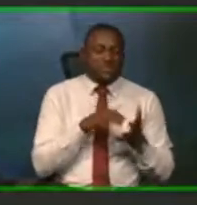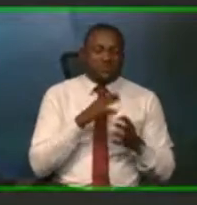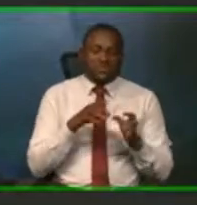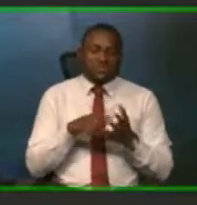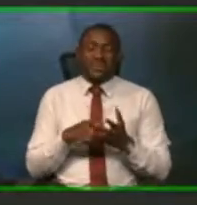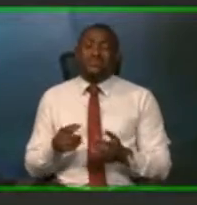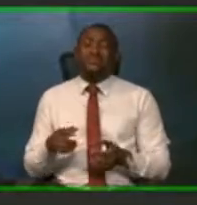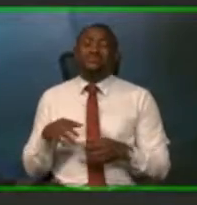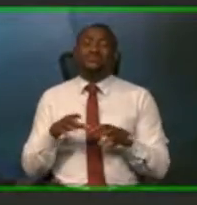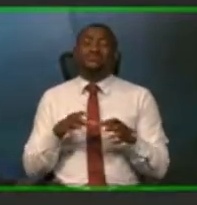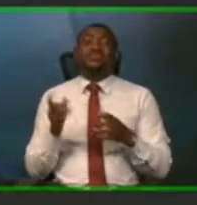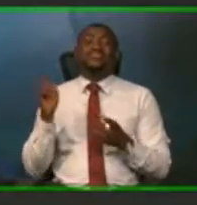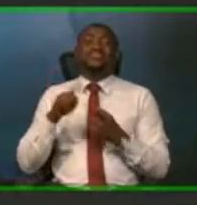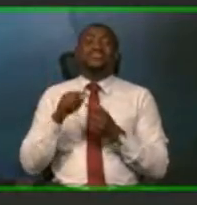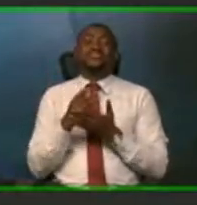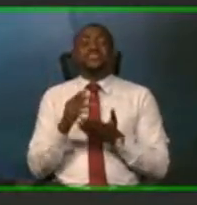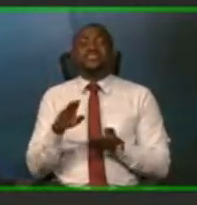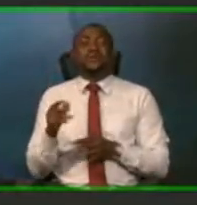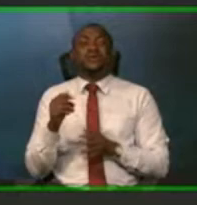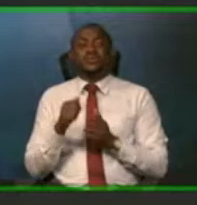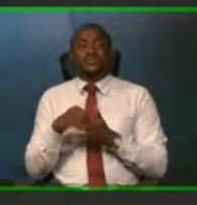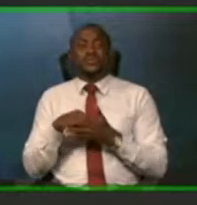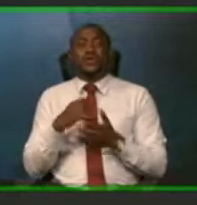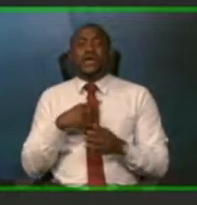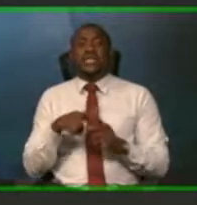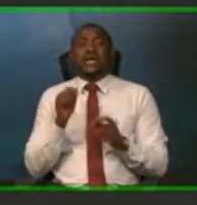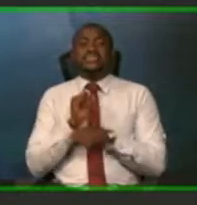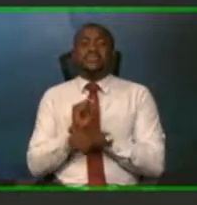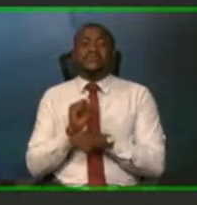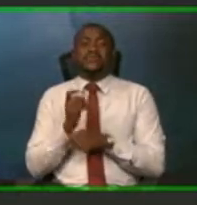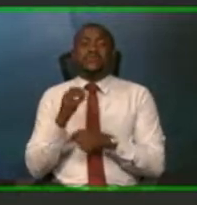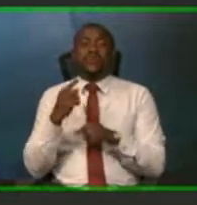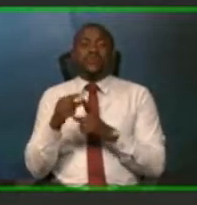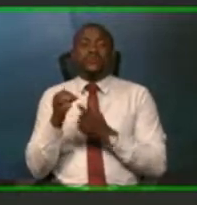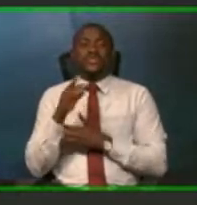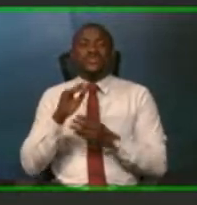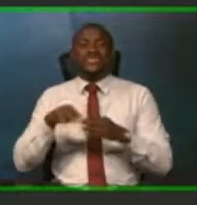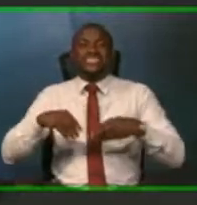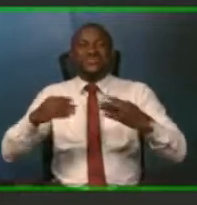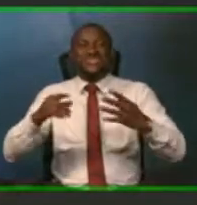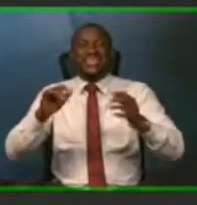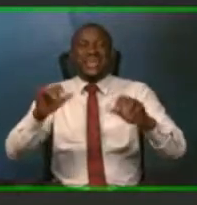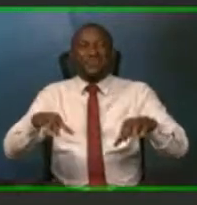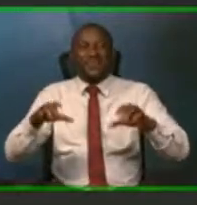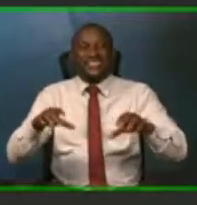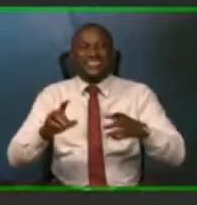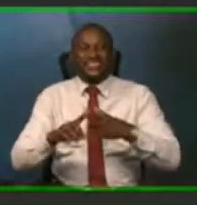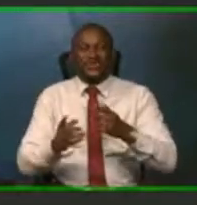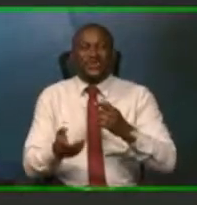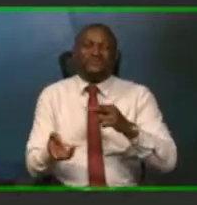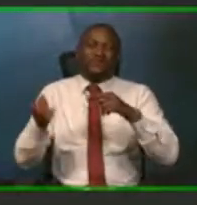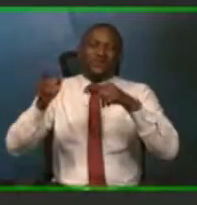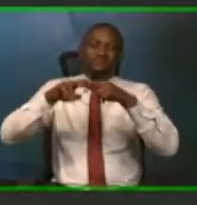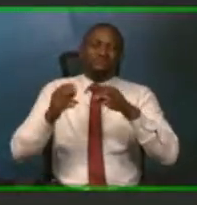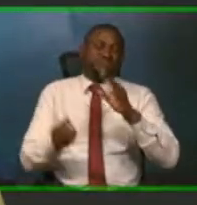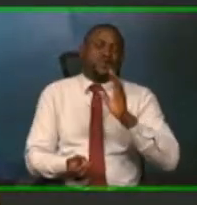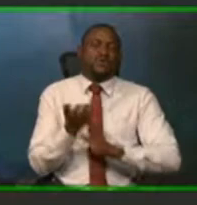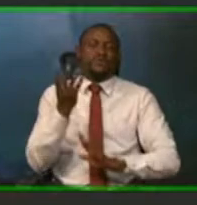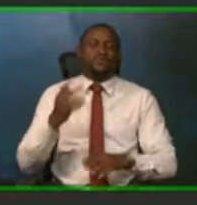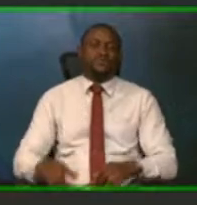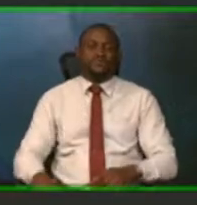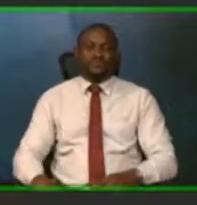something dies within you. And the assignment of the word of God is to grant you that capacity to evolve.